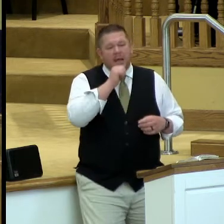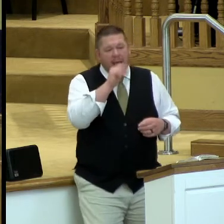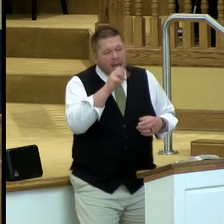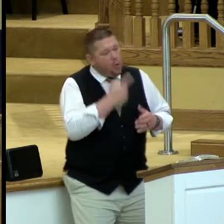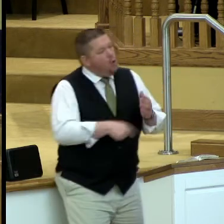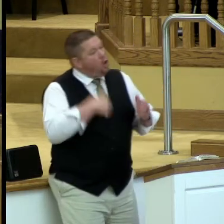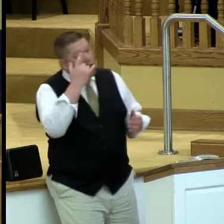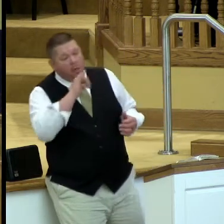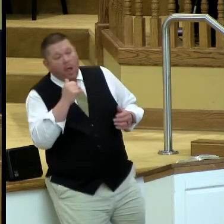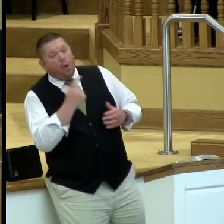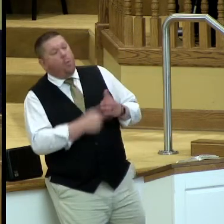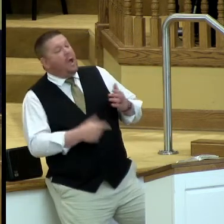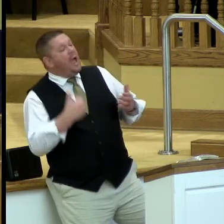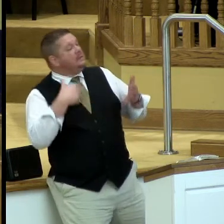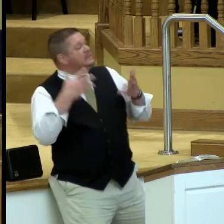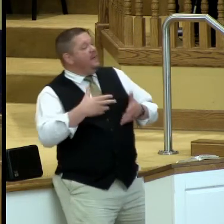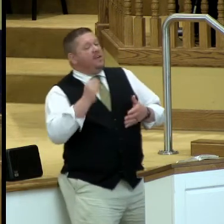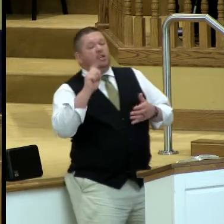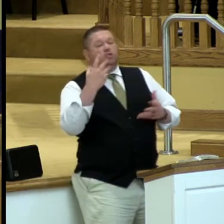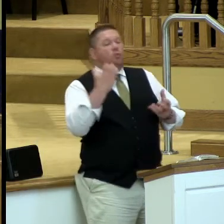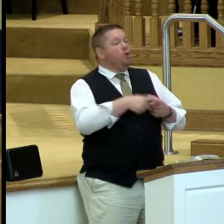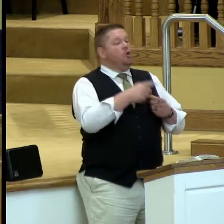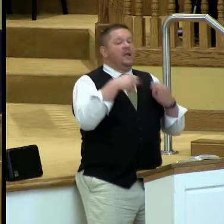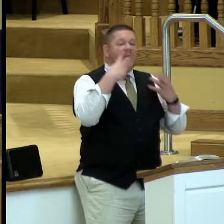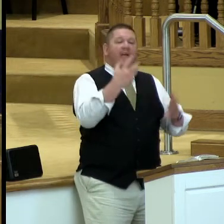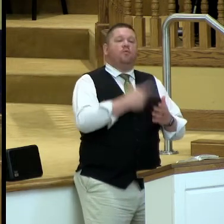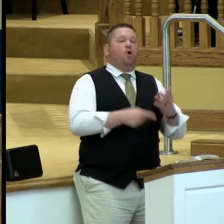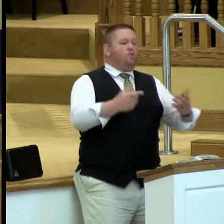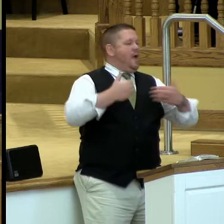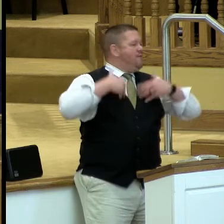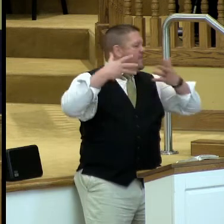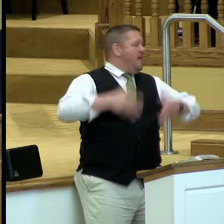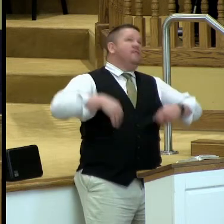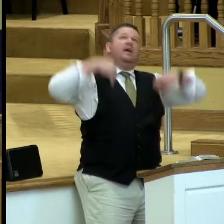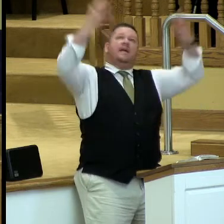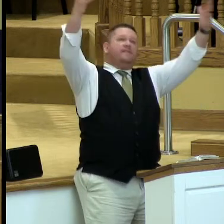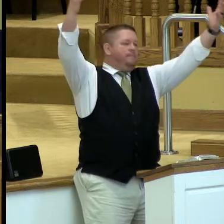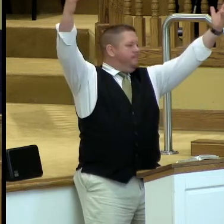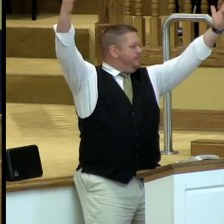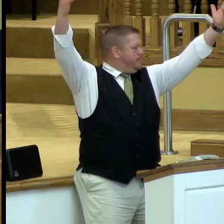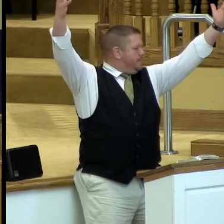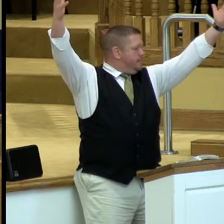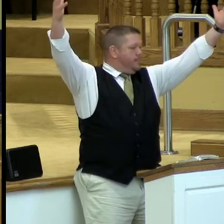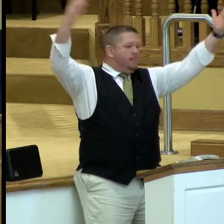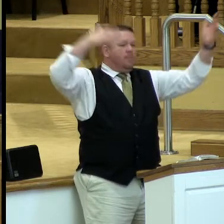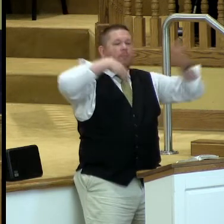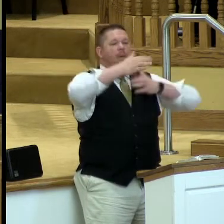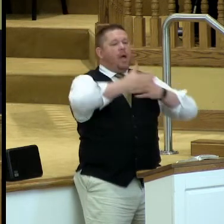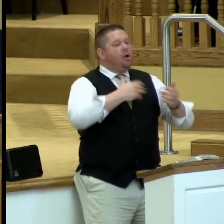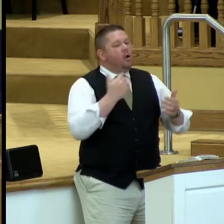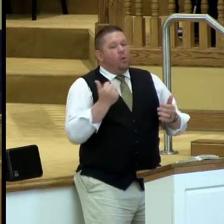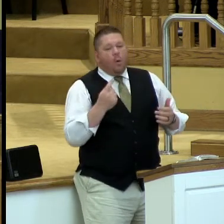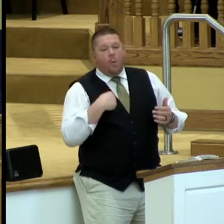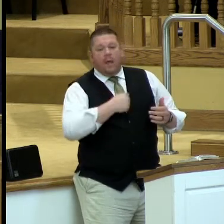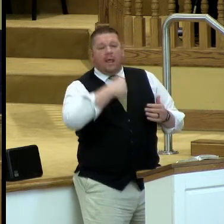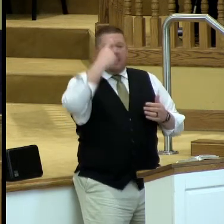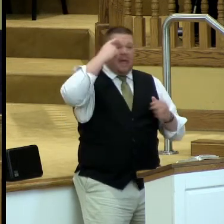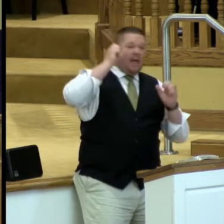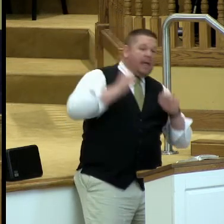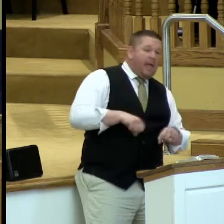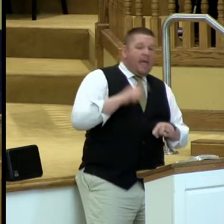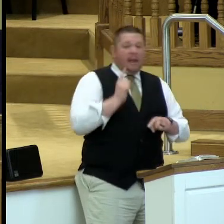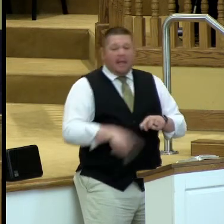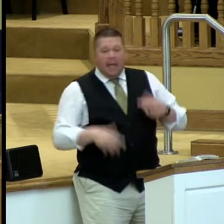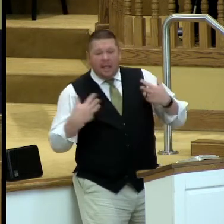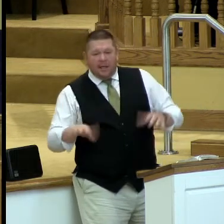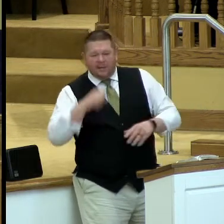he doesn't care what it looks like or what it's got left. He just wants you to give him what you do have left. No matter what we think can be done or